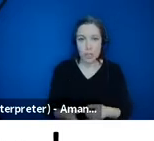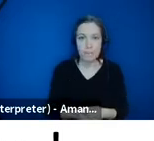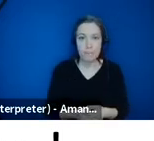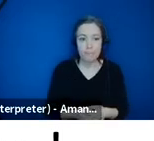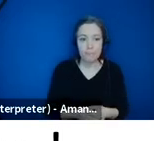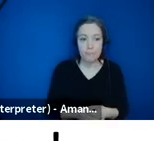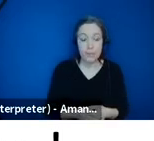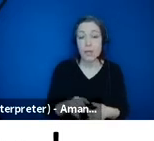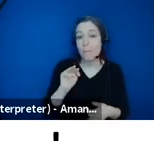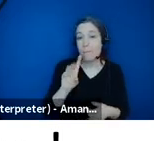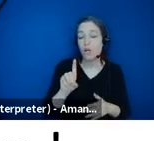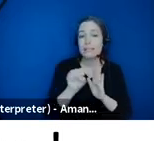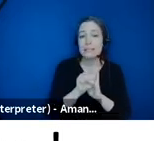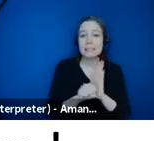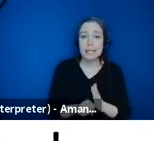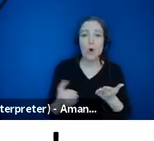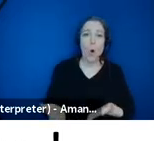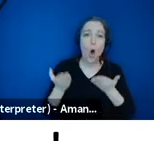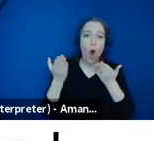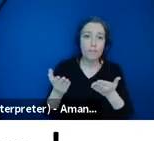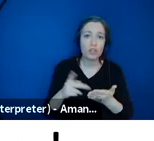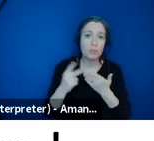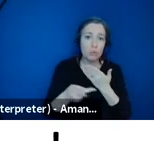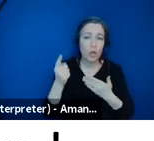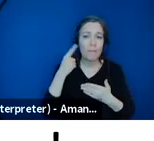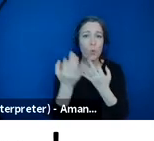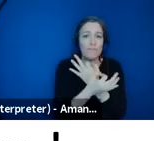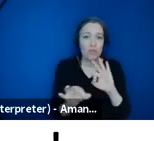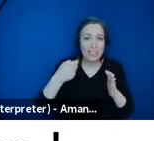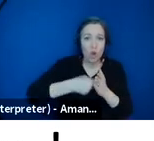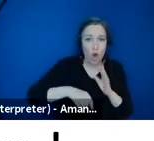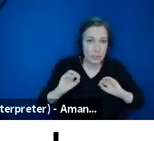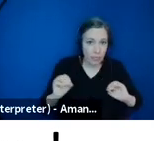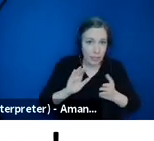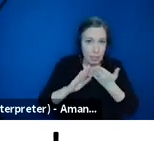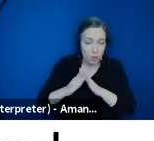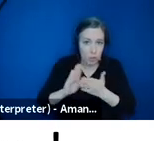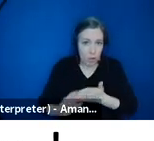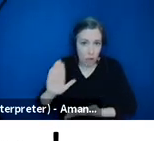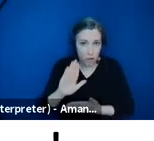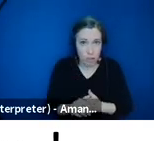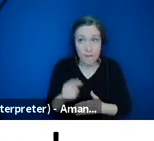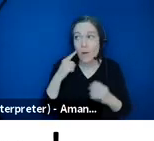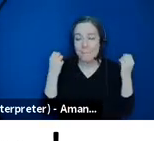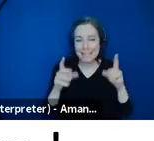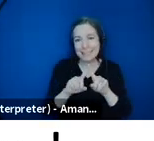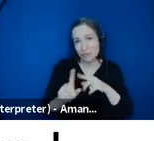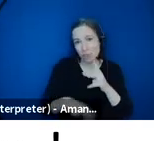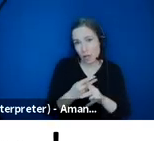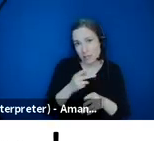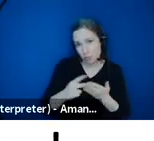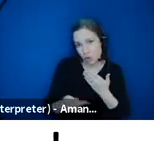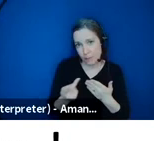community college. It is available for students pursuing a whole bunch of different types of programs, and it can